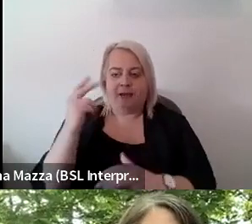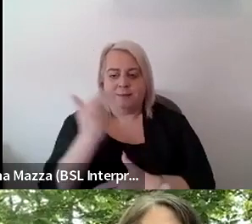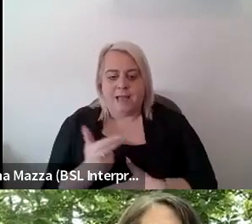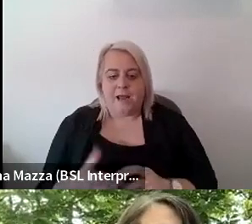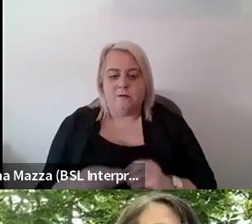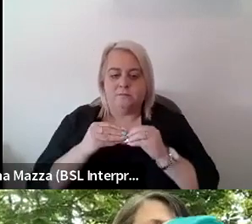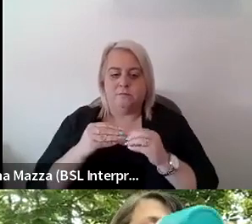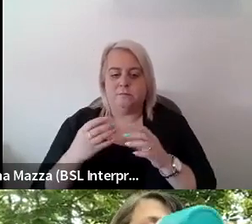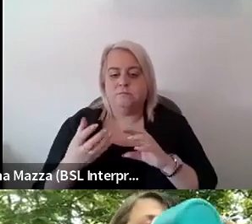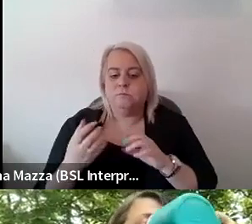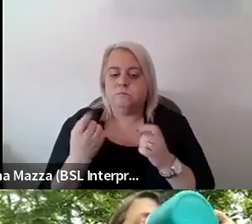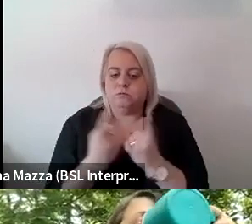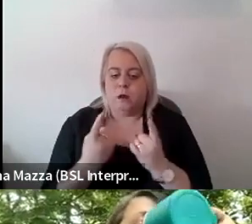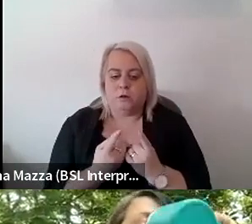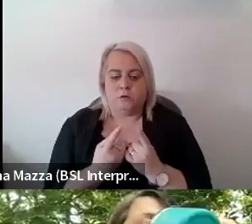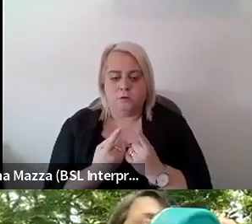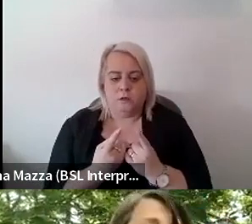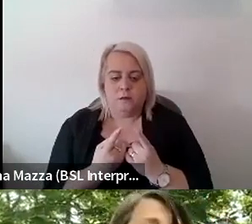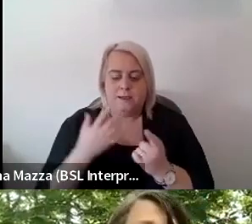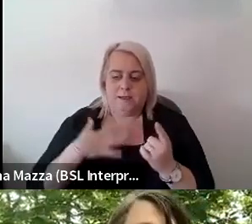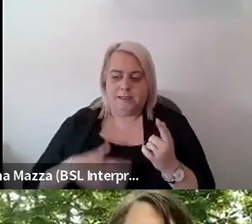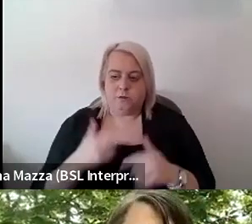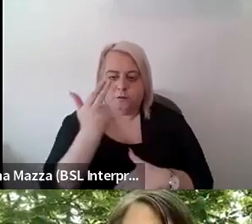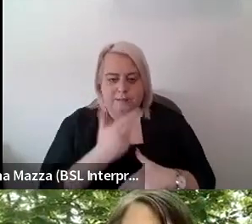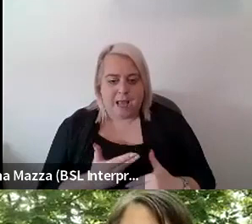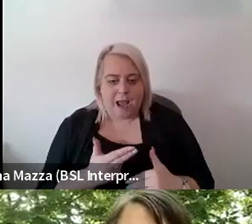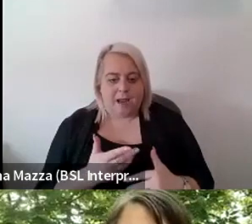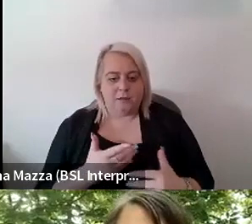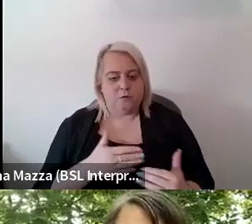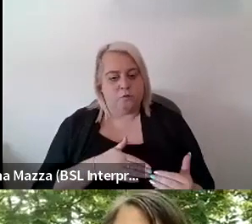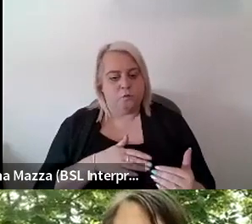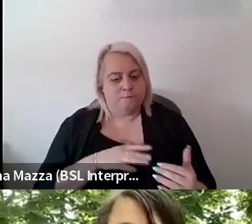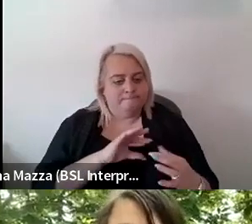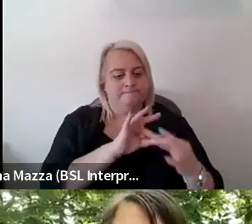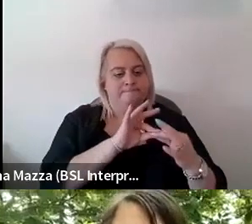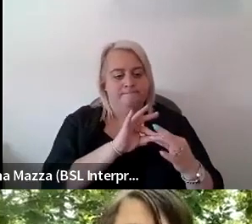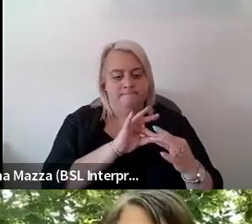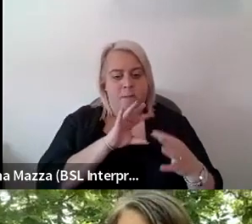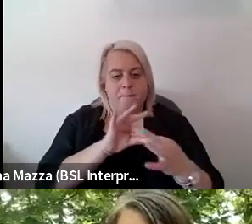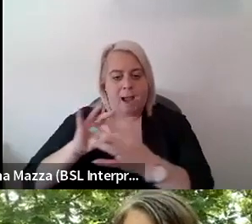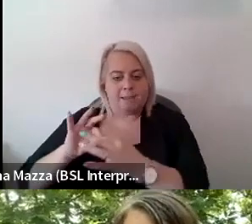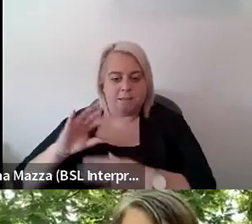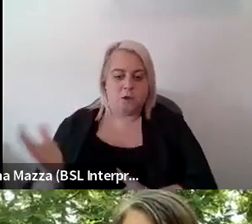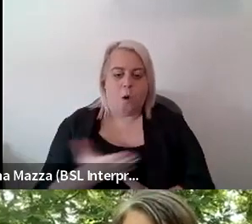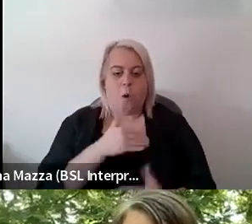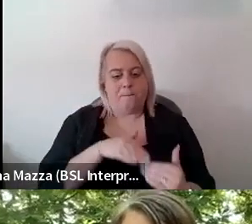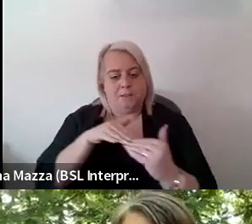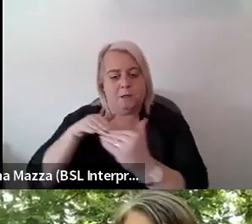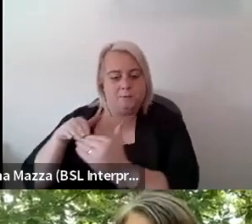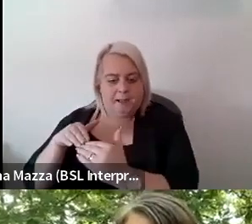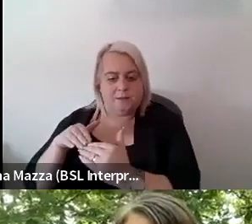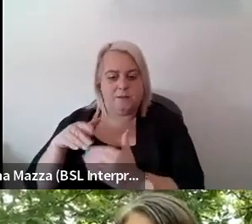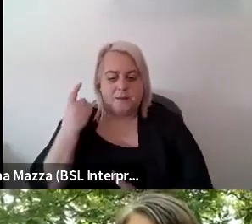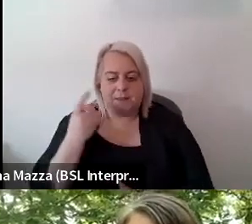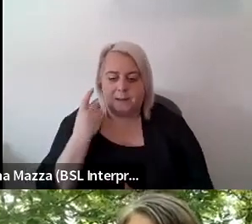is to design to accommodate as wide as possible of different needs without necessarily labeling it at the beginning